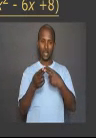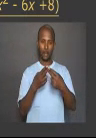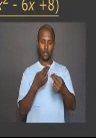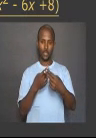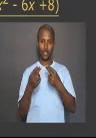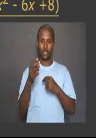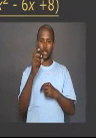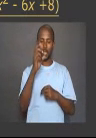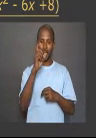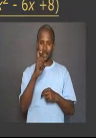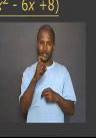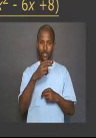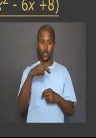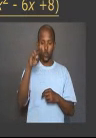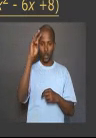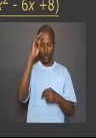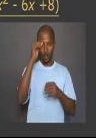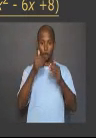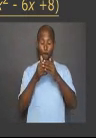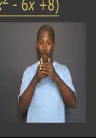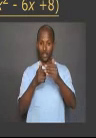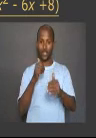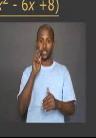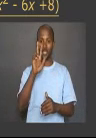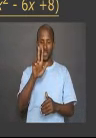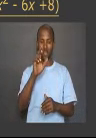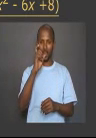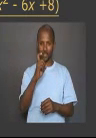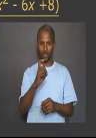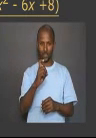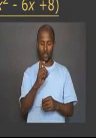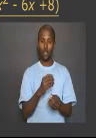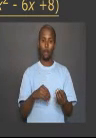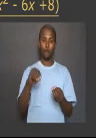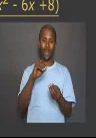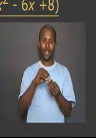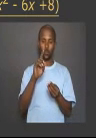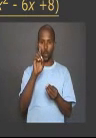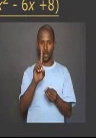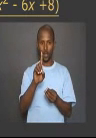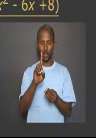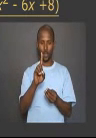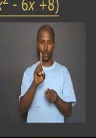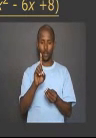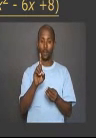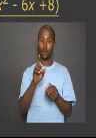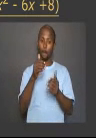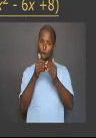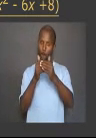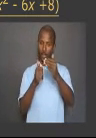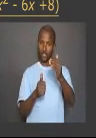times x squared minus 3x plus 1